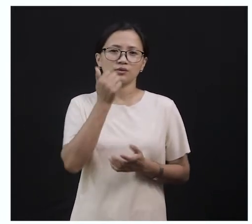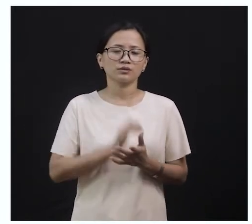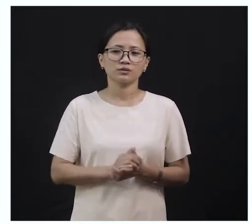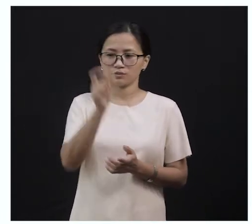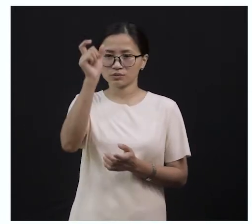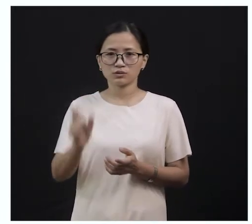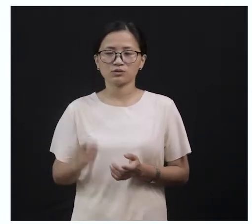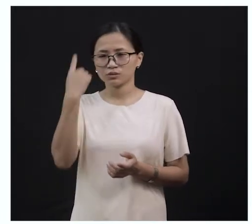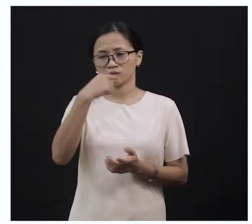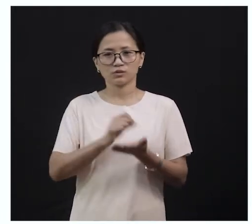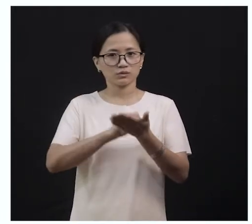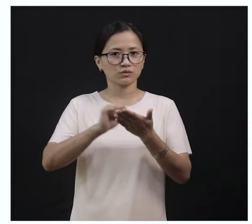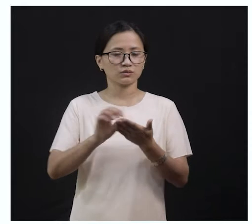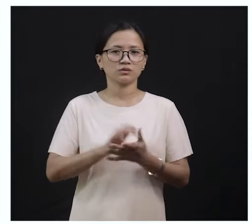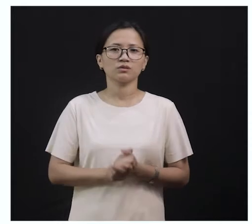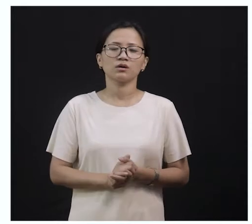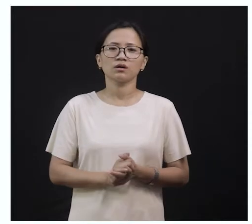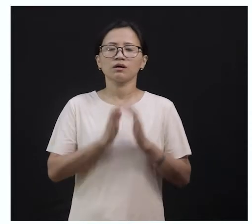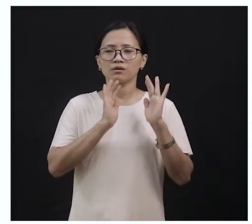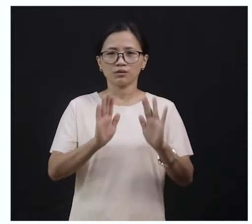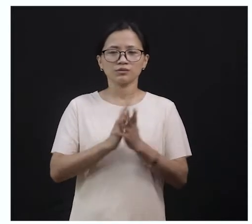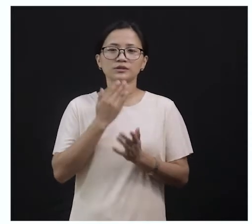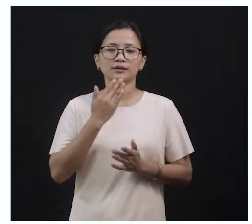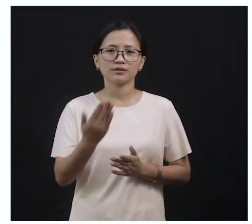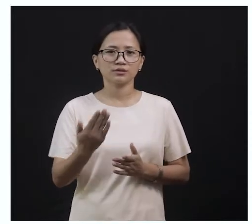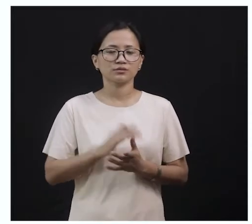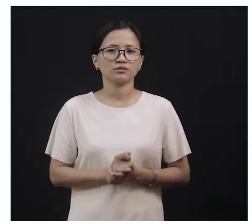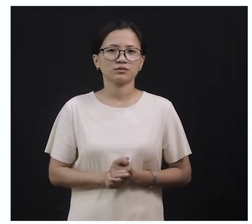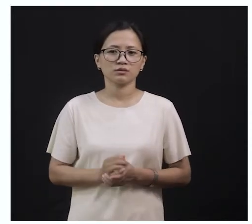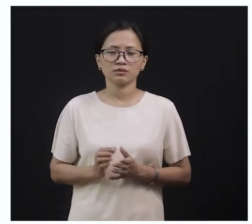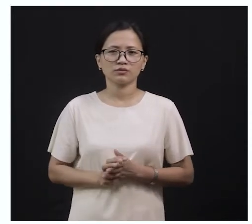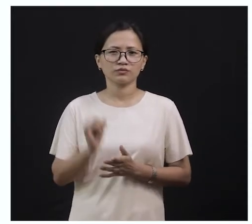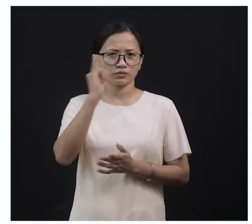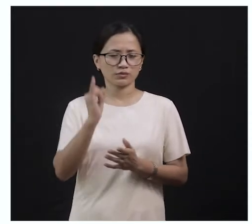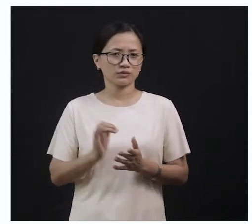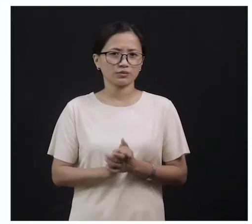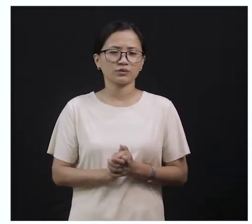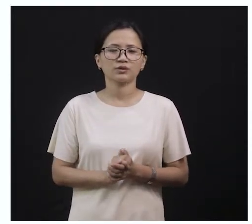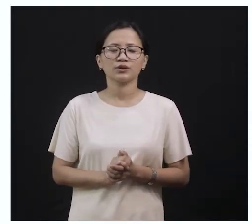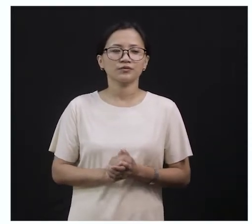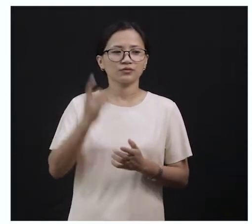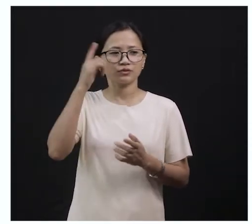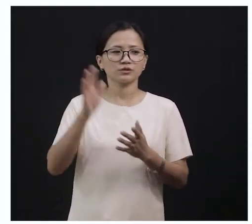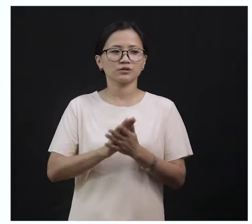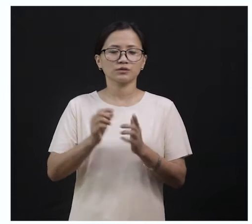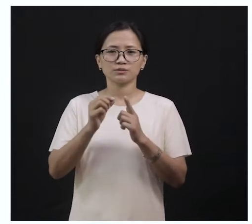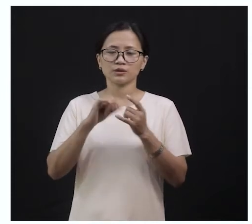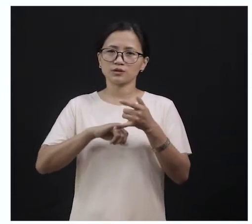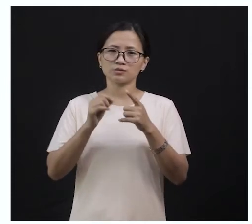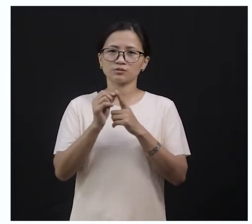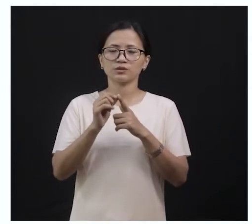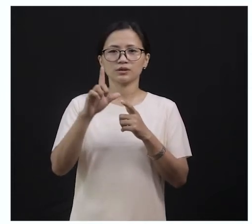the person who wrote this is saying that, I hope my thank you is not weak for the splendor of your being. That